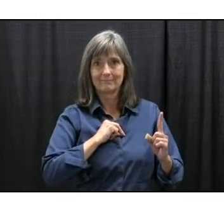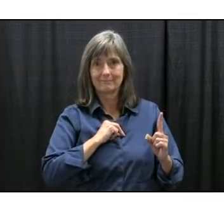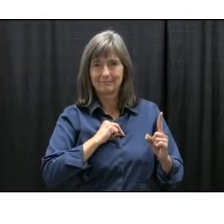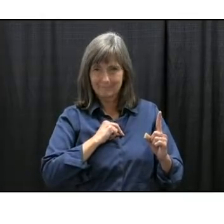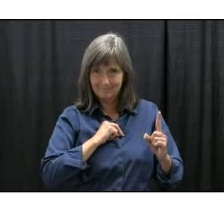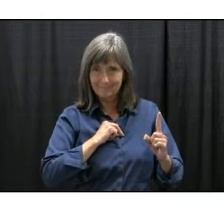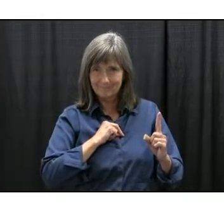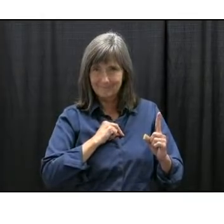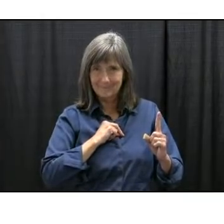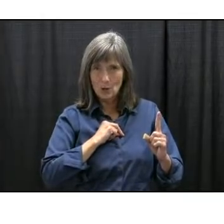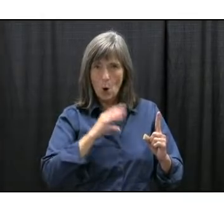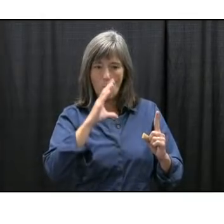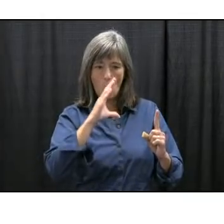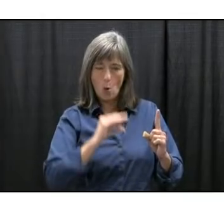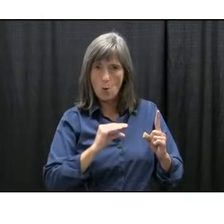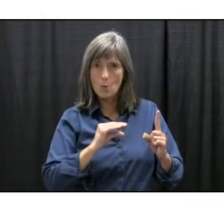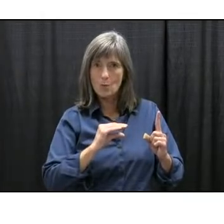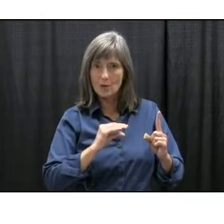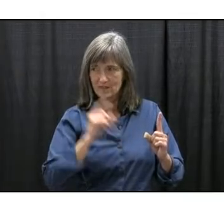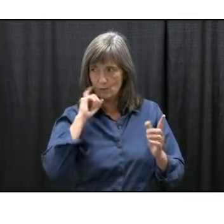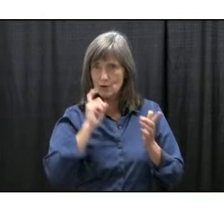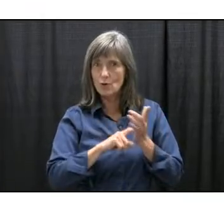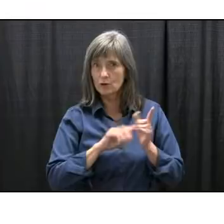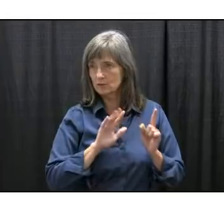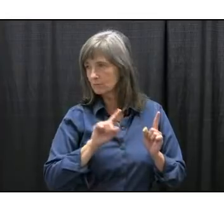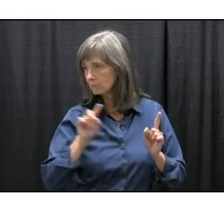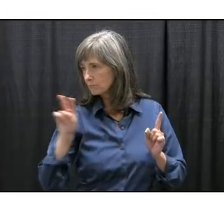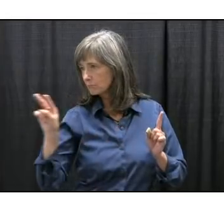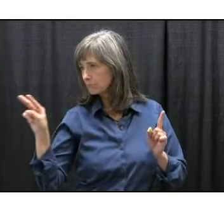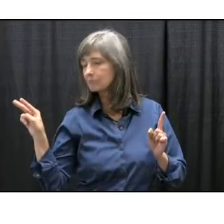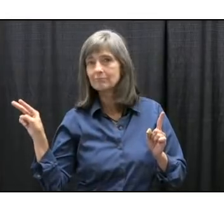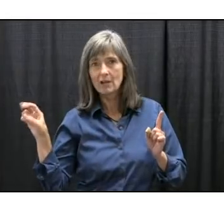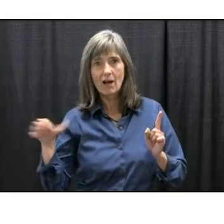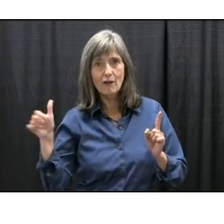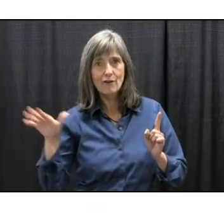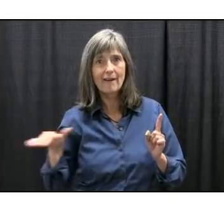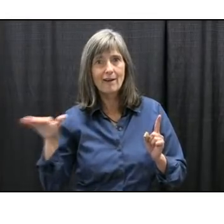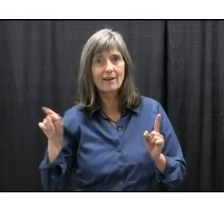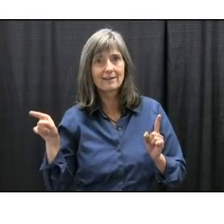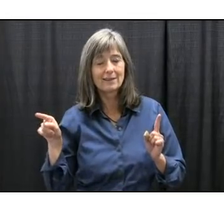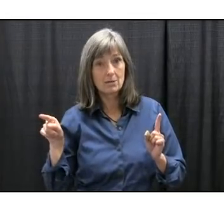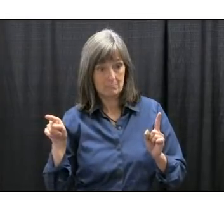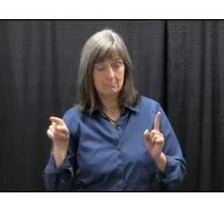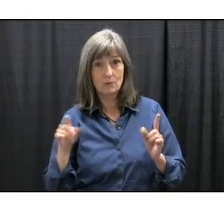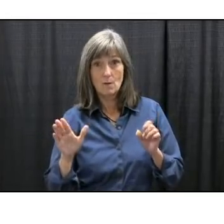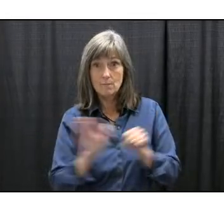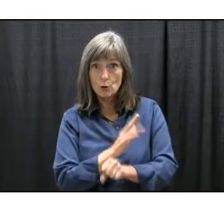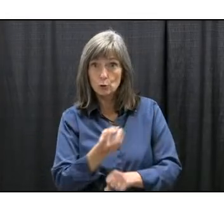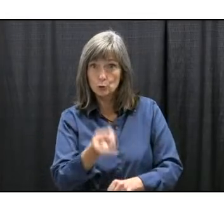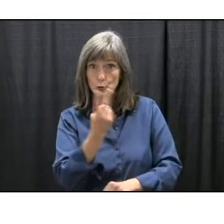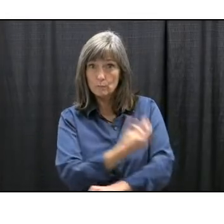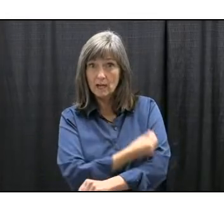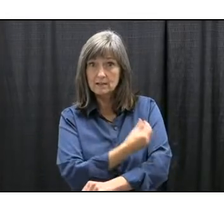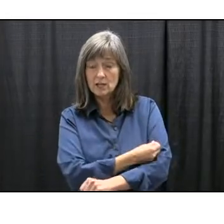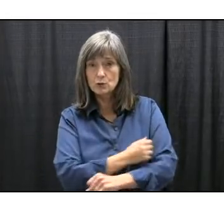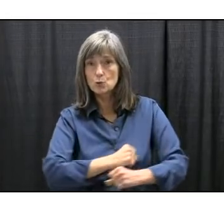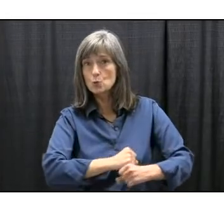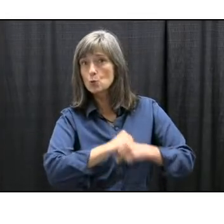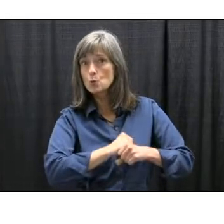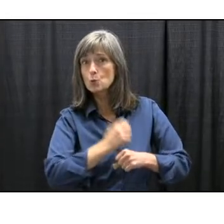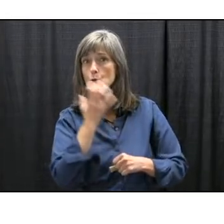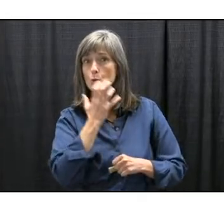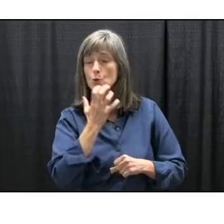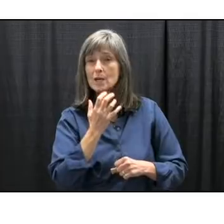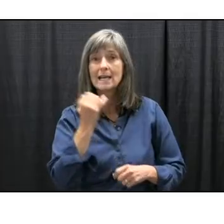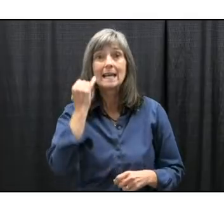that is similar to what's been noted in other jurisdictions, showing you the benefit of being fully vaccinated. If you just had